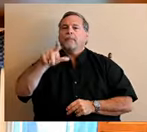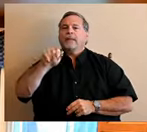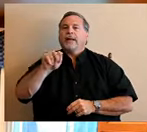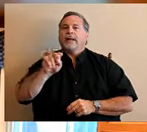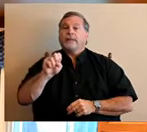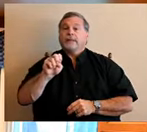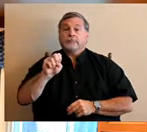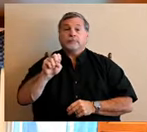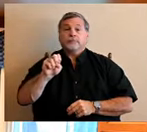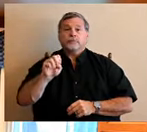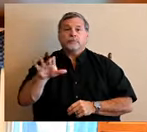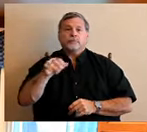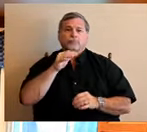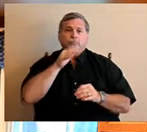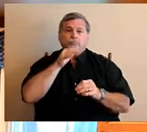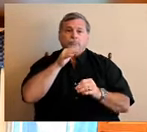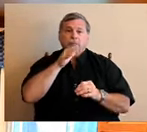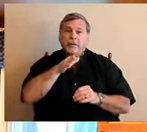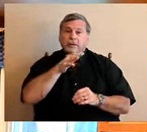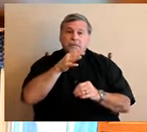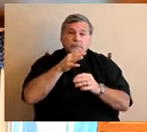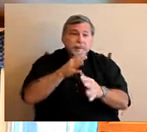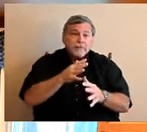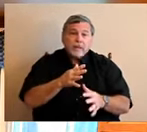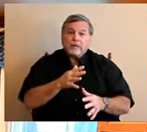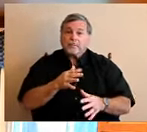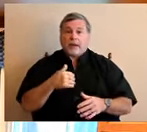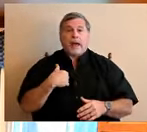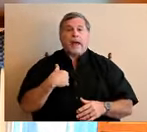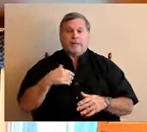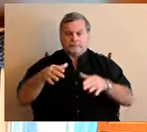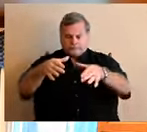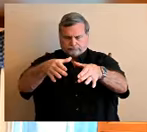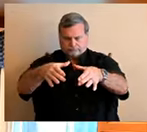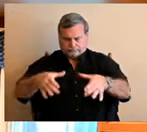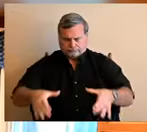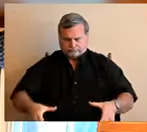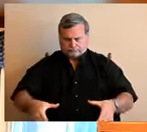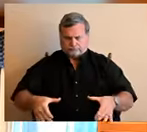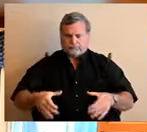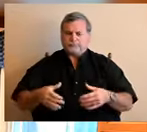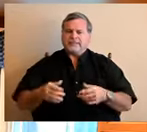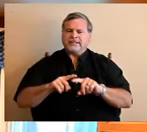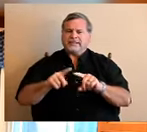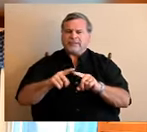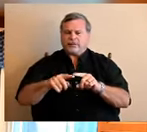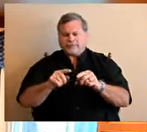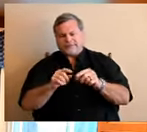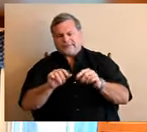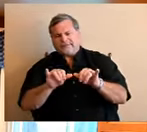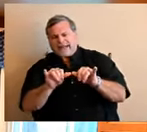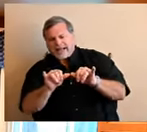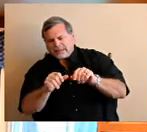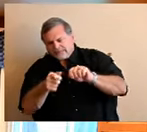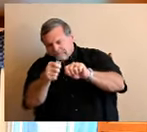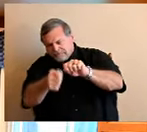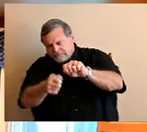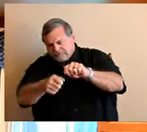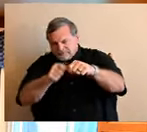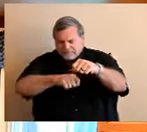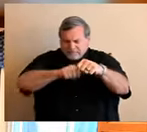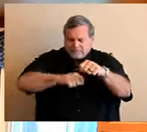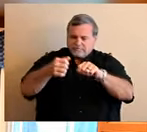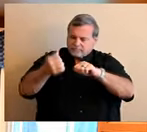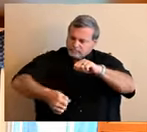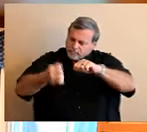your grandmother, your great-grandmother used to have in their kitchen, thing looked like a little pyramid and had different size of these